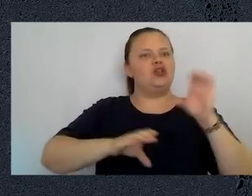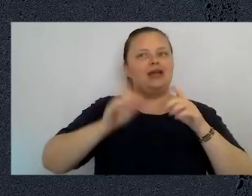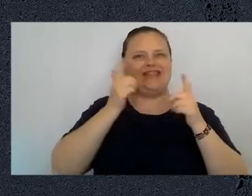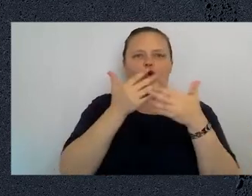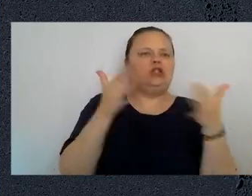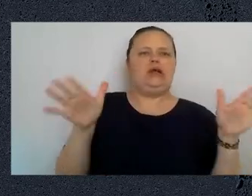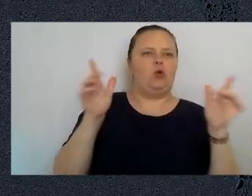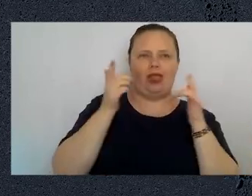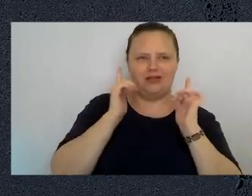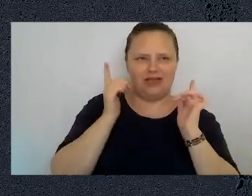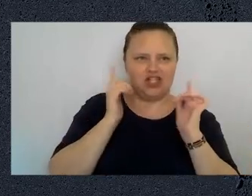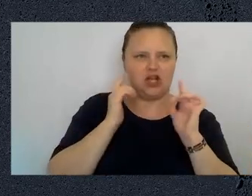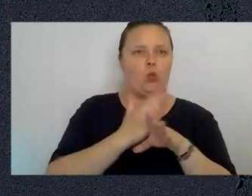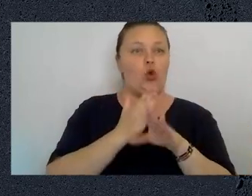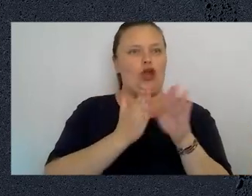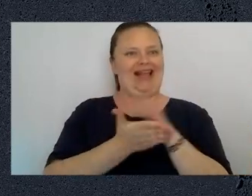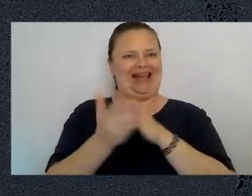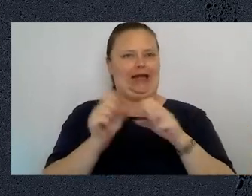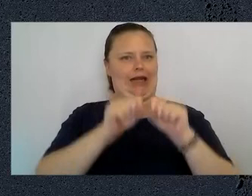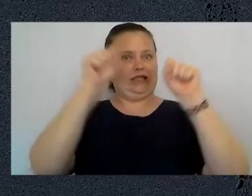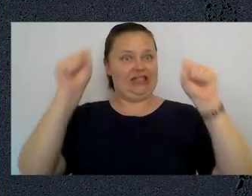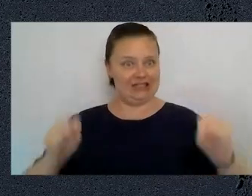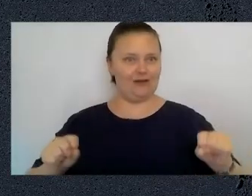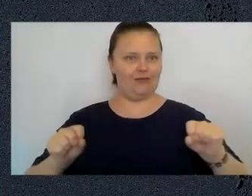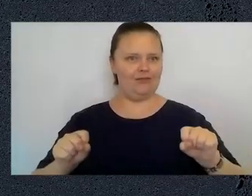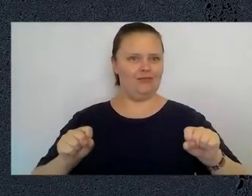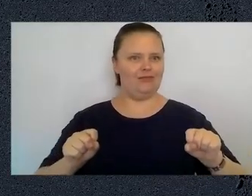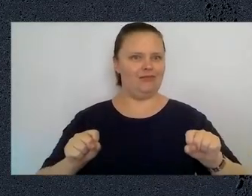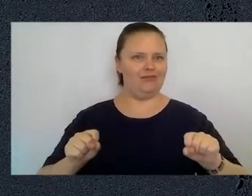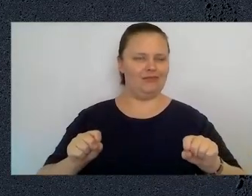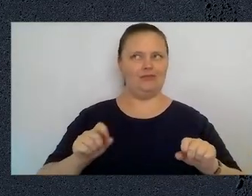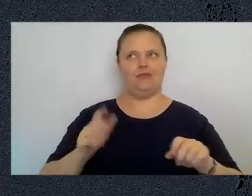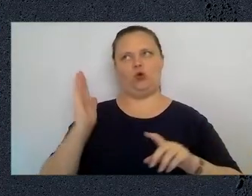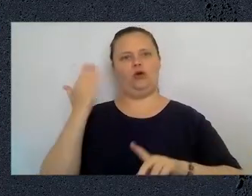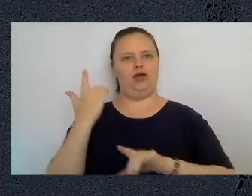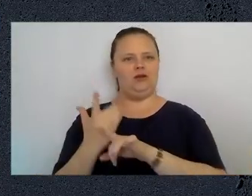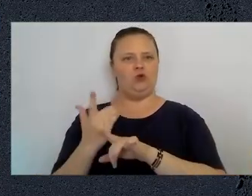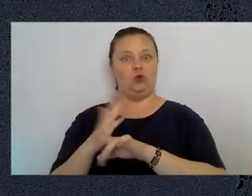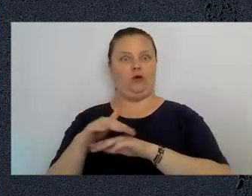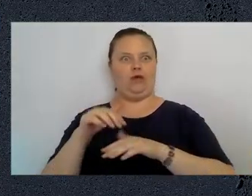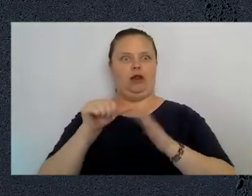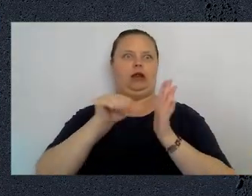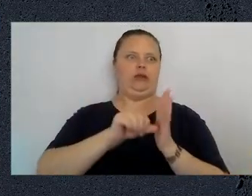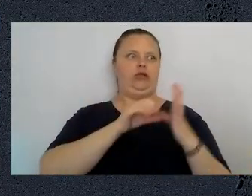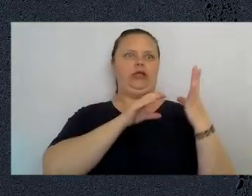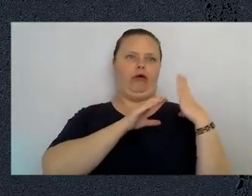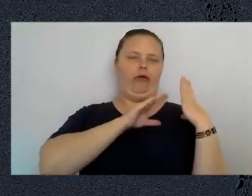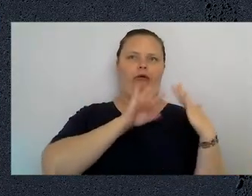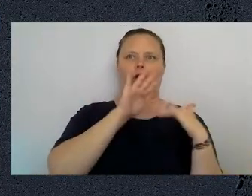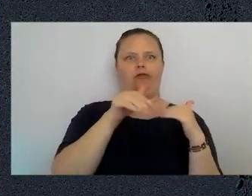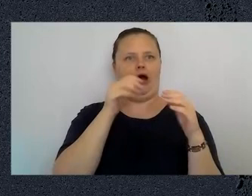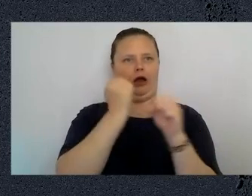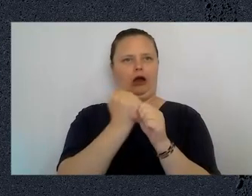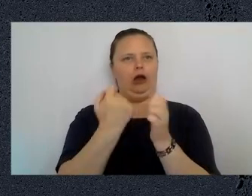operate in a system that increasingly, you already mentioned the pressure of grades and the emphasis on grades.